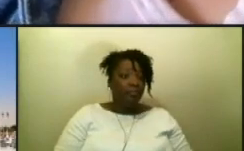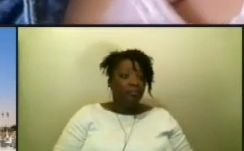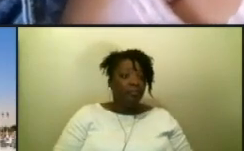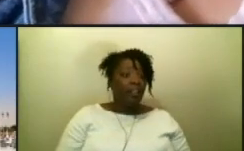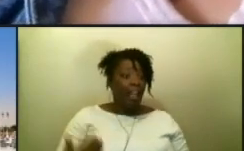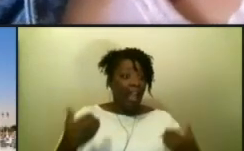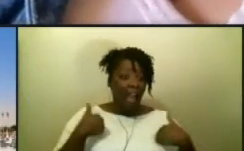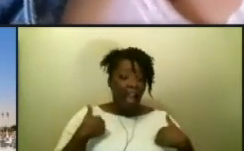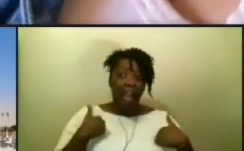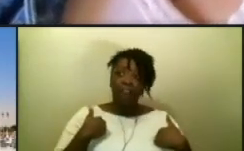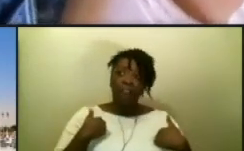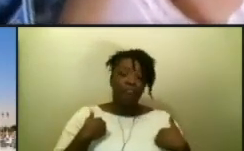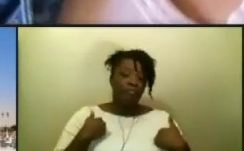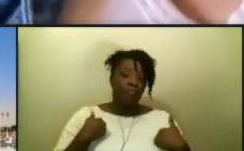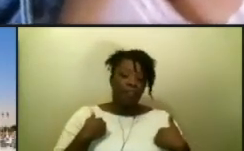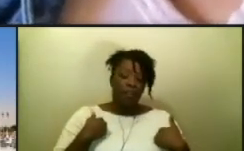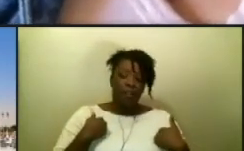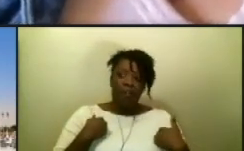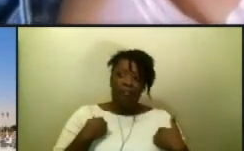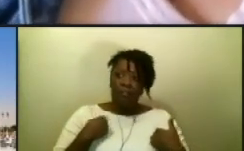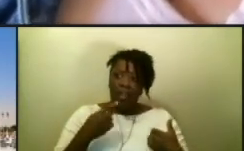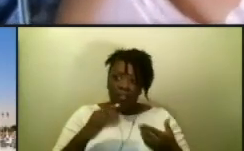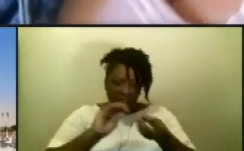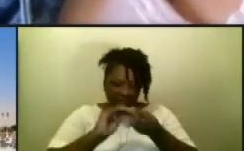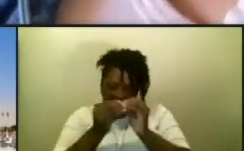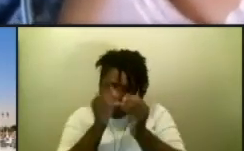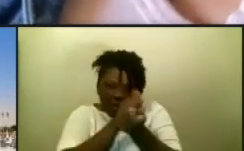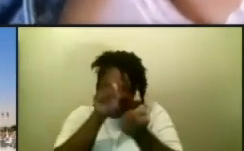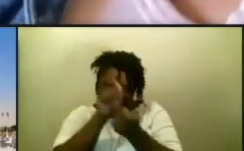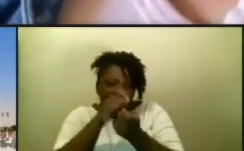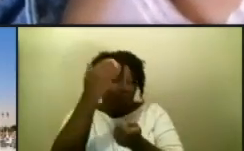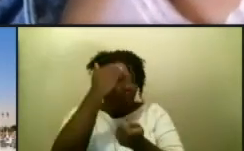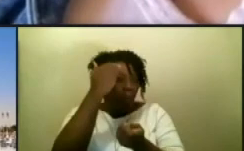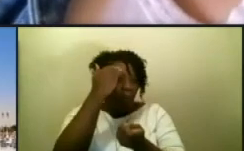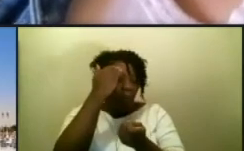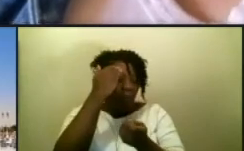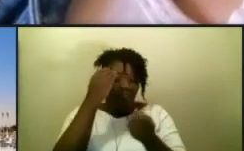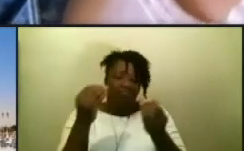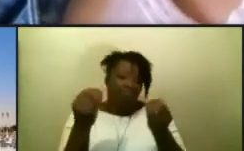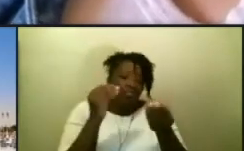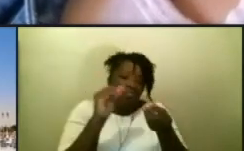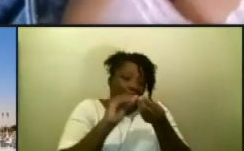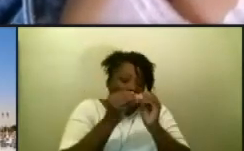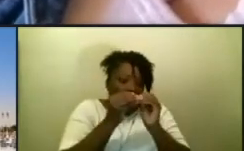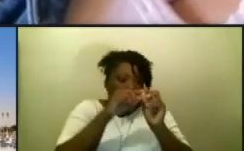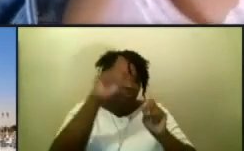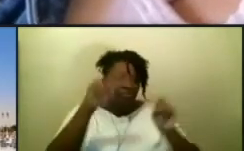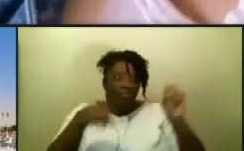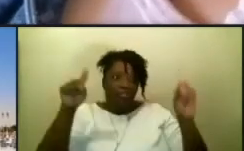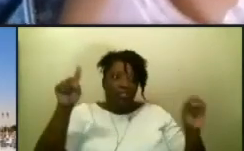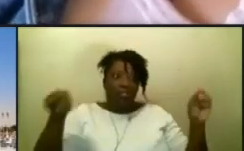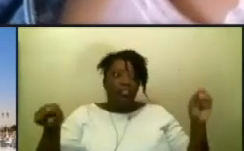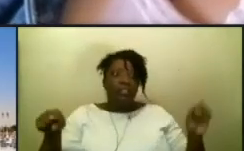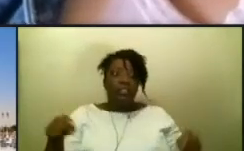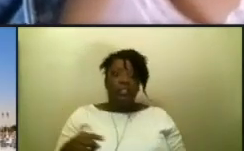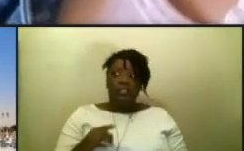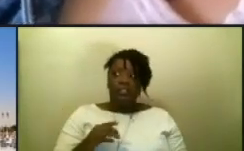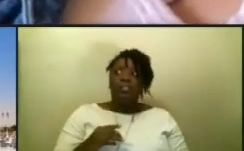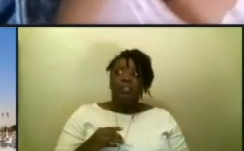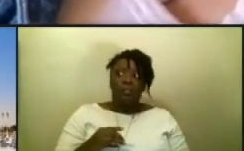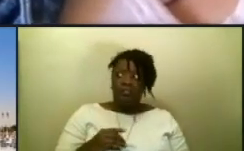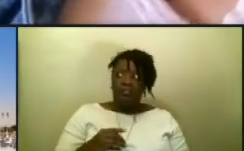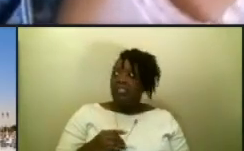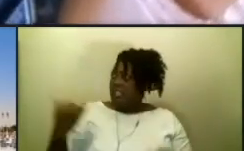factual number. It just varies so much. But that's why we believe that it's the time to act this now,